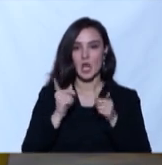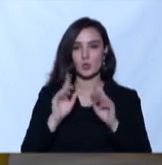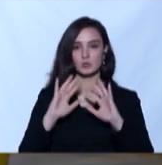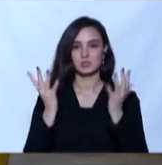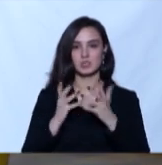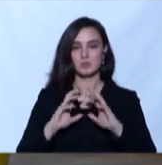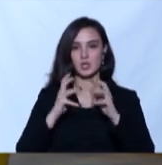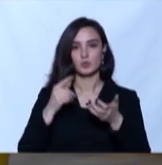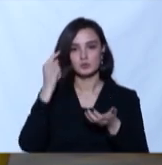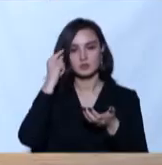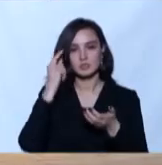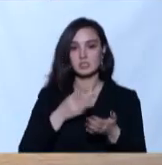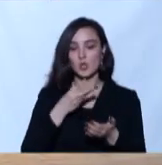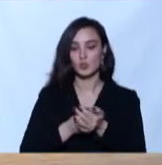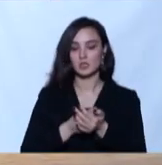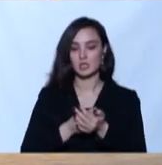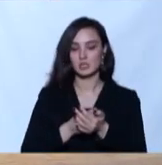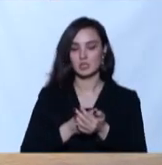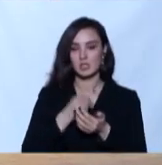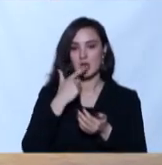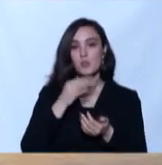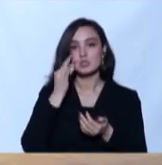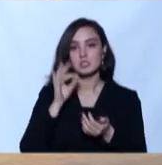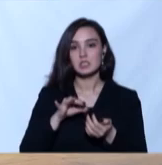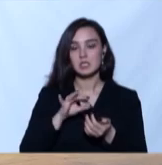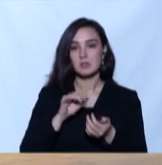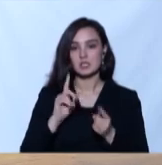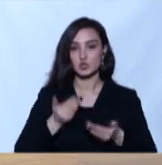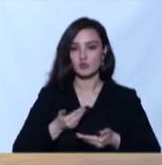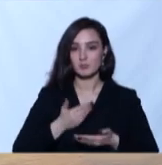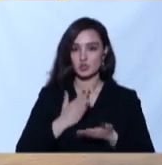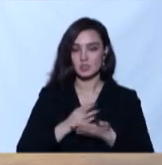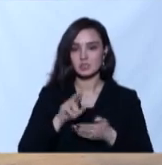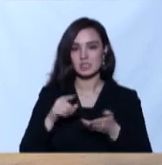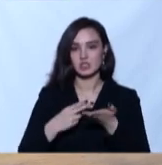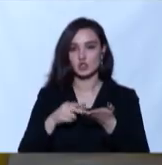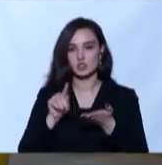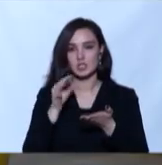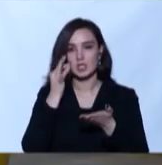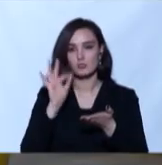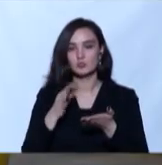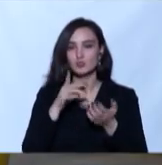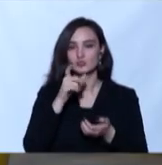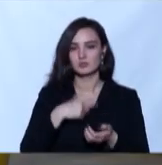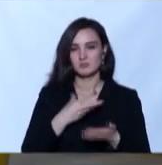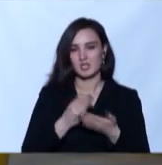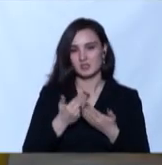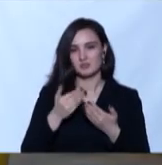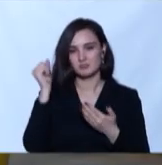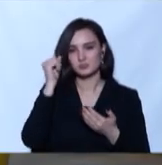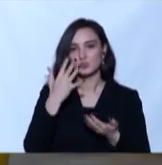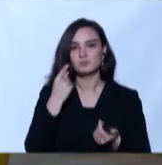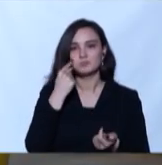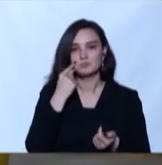be different than the things that they experience outside of them in the normal life. So for example, if you felt very shy and uncomfortable